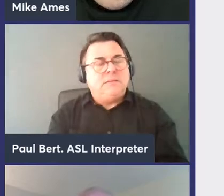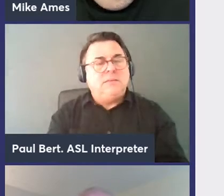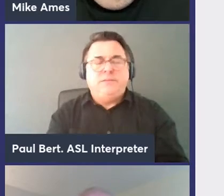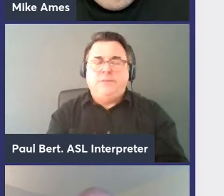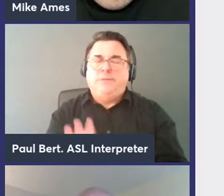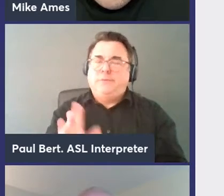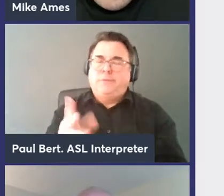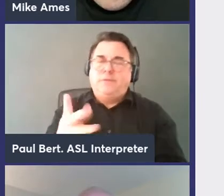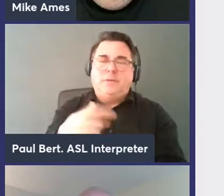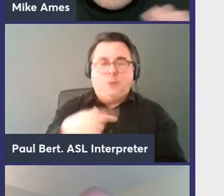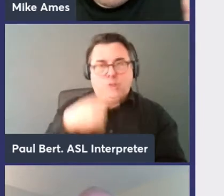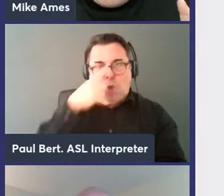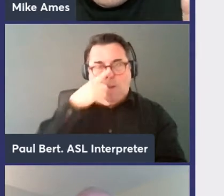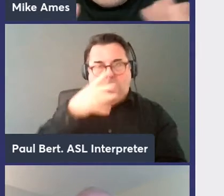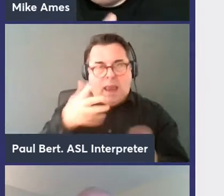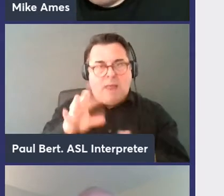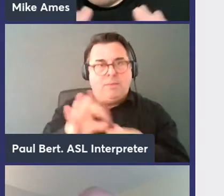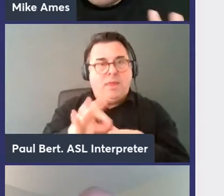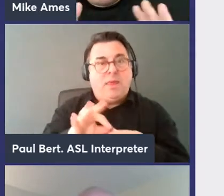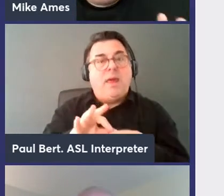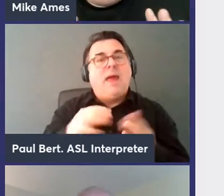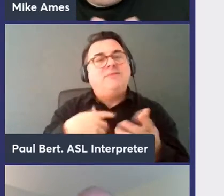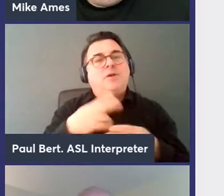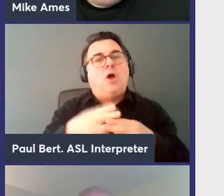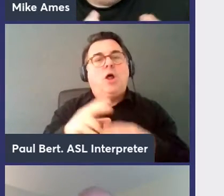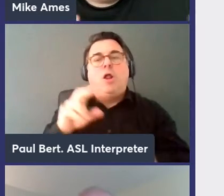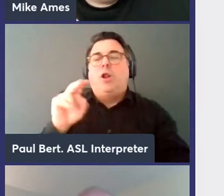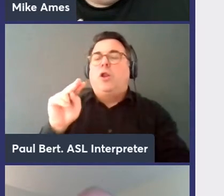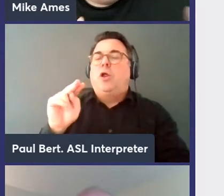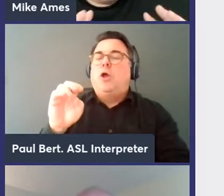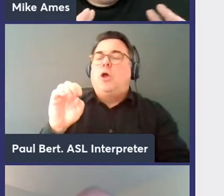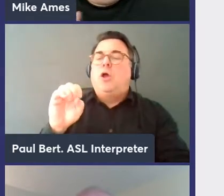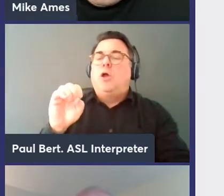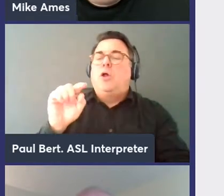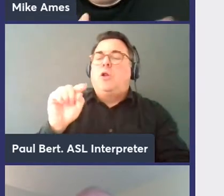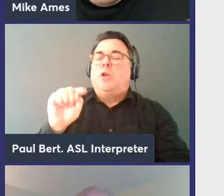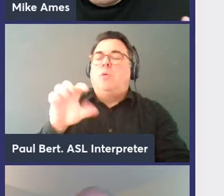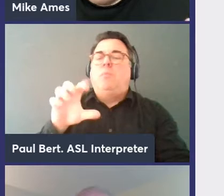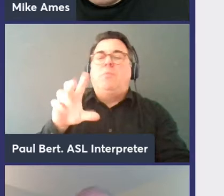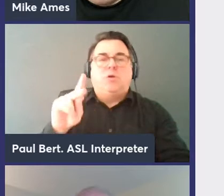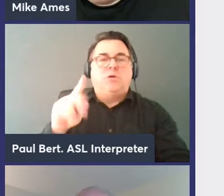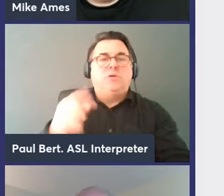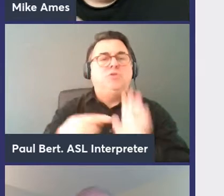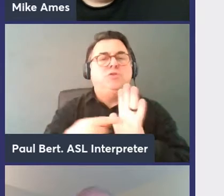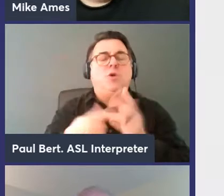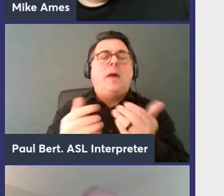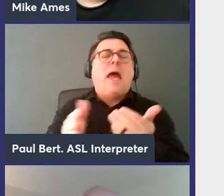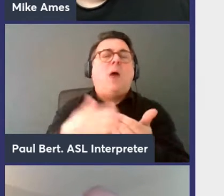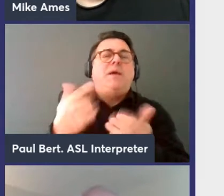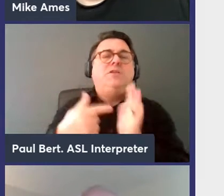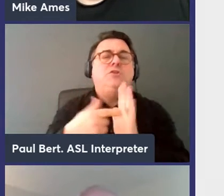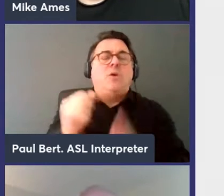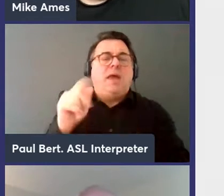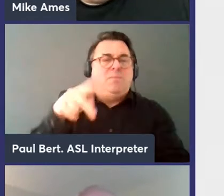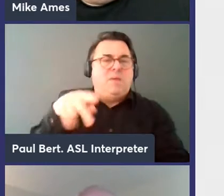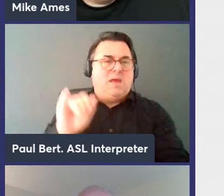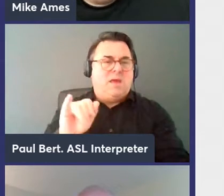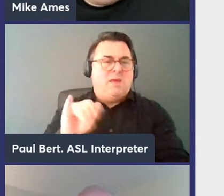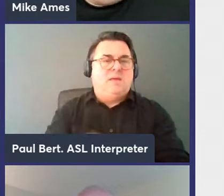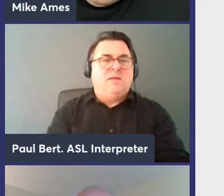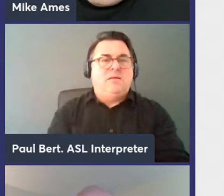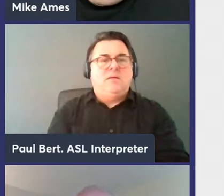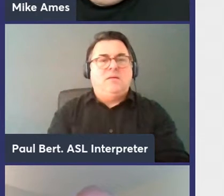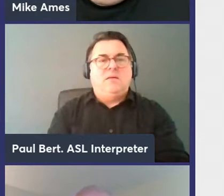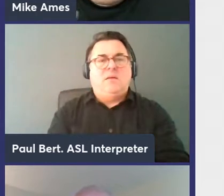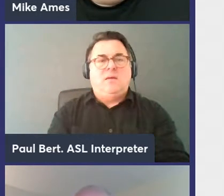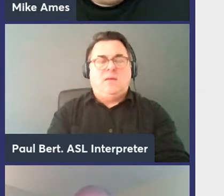me, I have a notebook here just to sort of show you how easy it is to run some of these APIs. I think I make, like